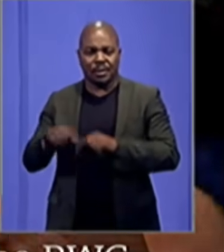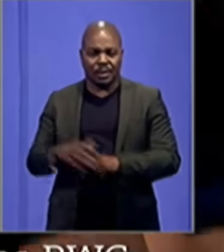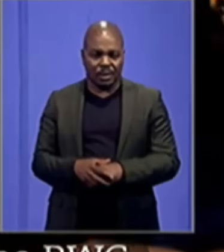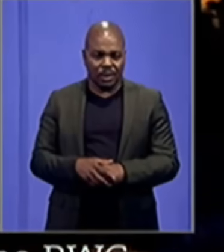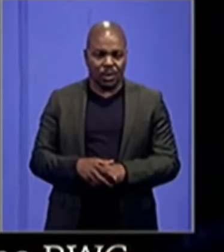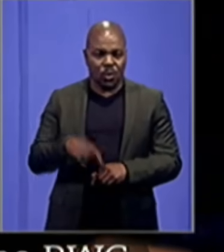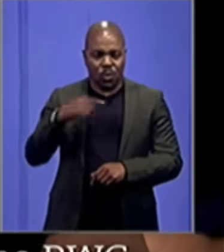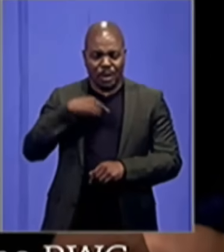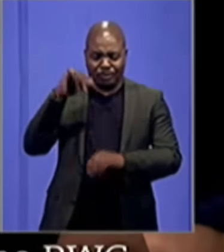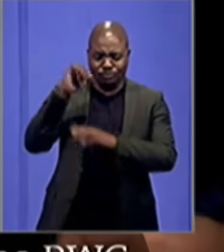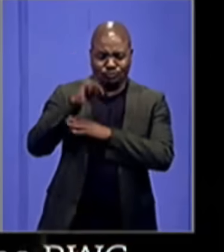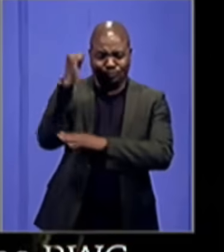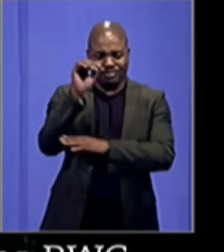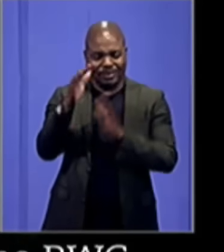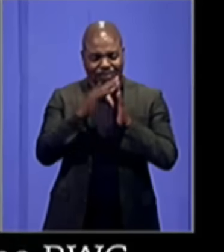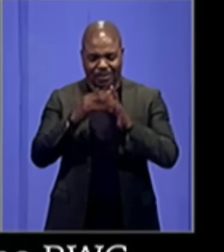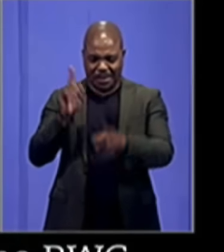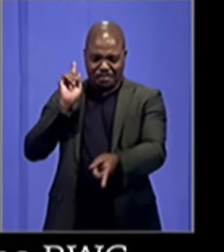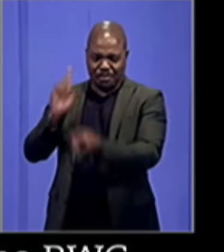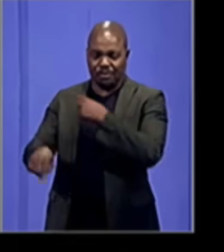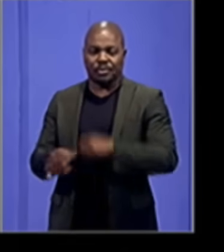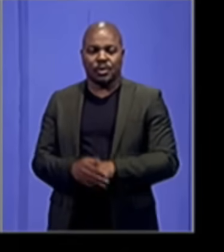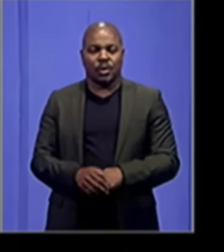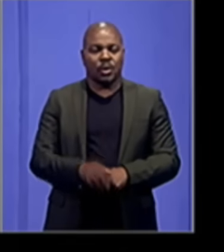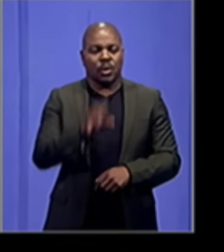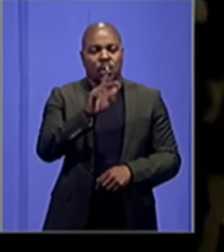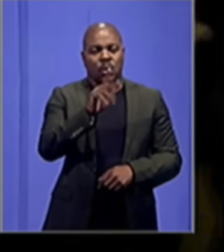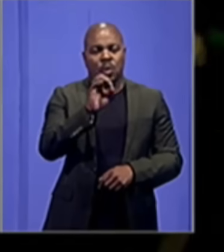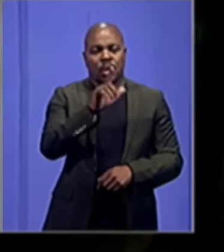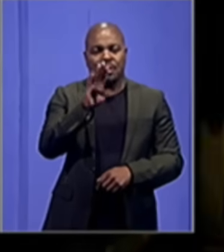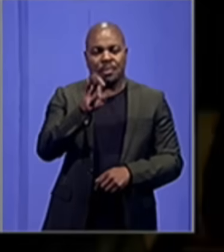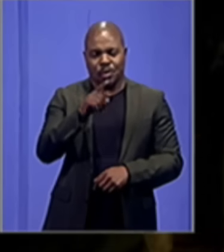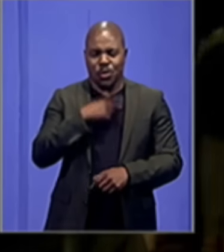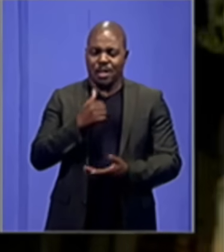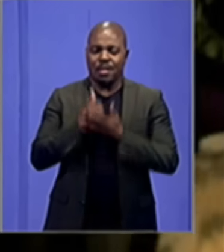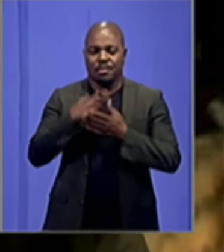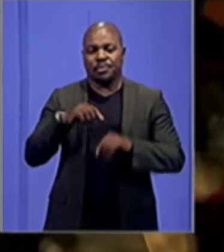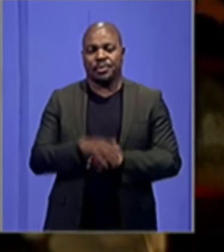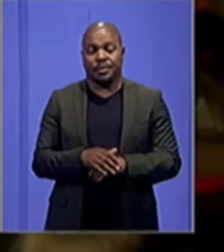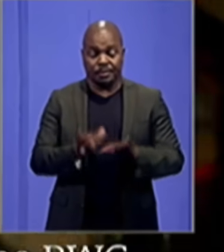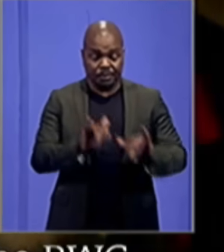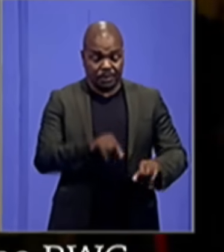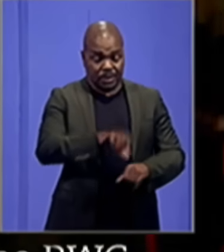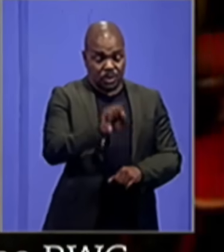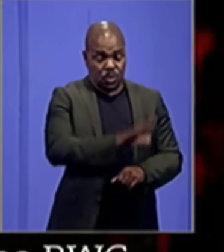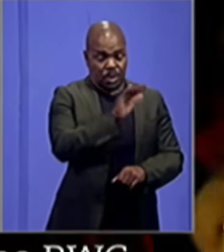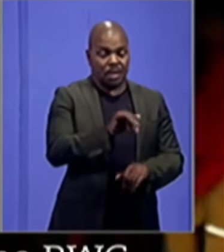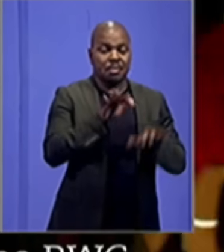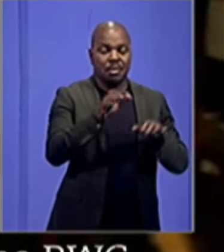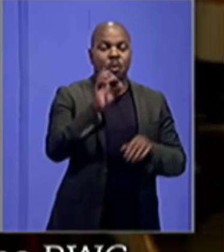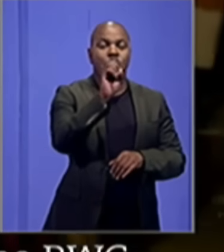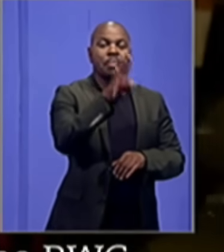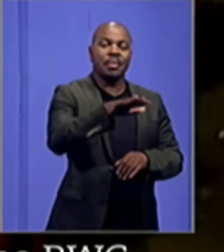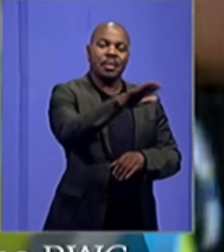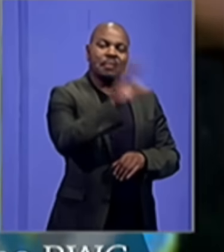haka on the field of play. We have Cheslin Colby's pants. Athi ha re gutlela ka kwano ka lapemba a hiba